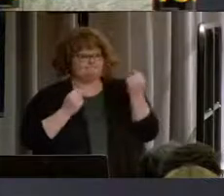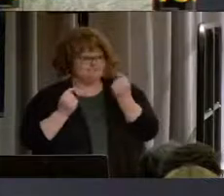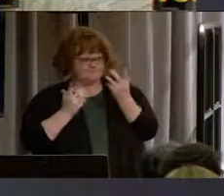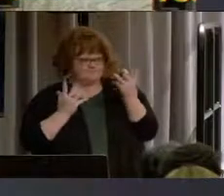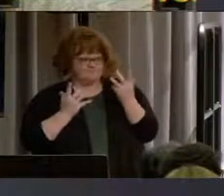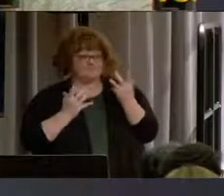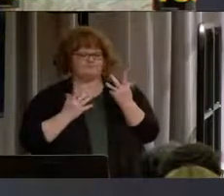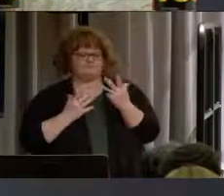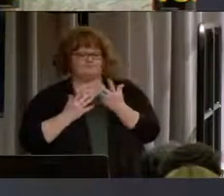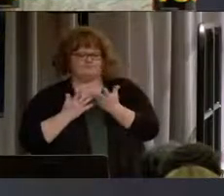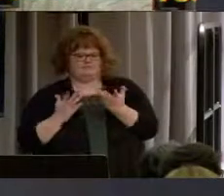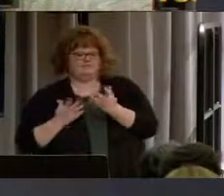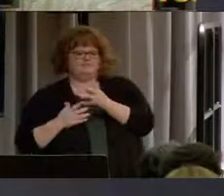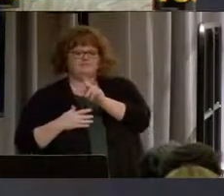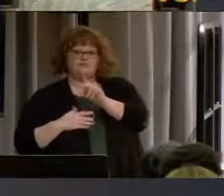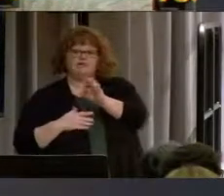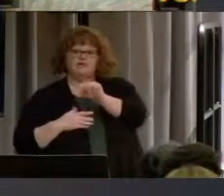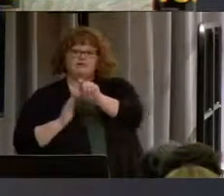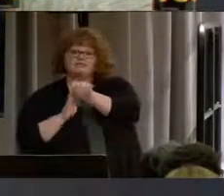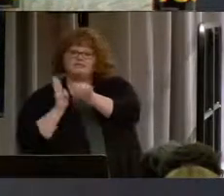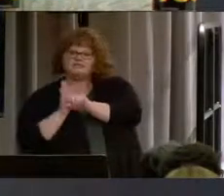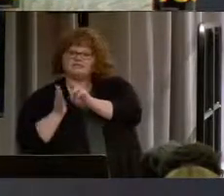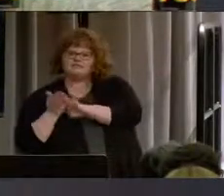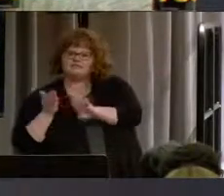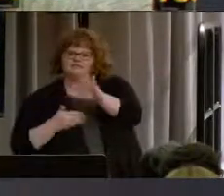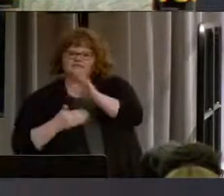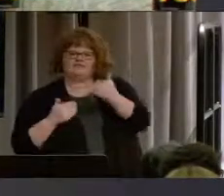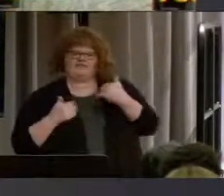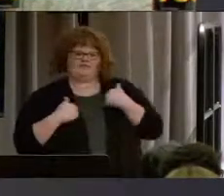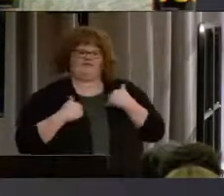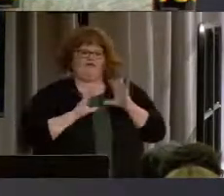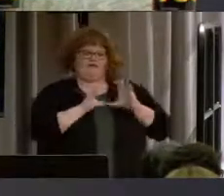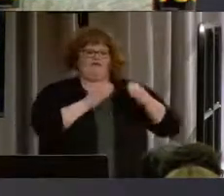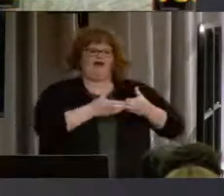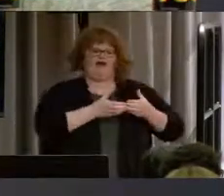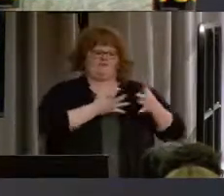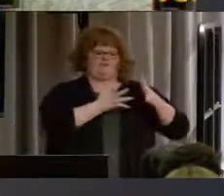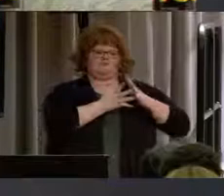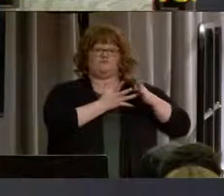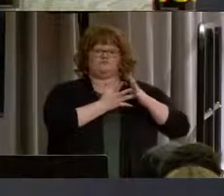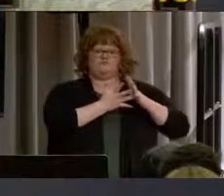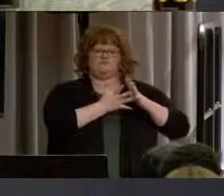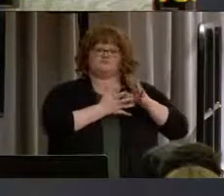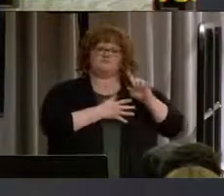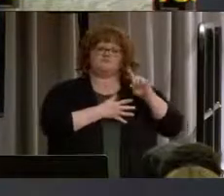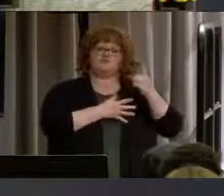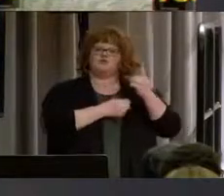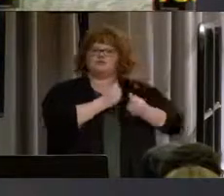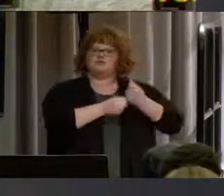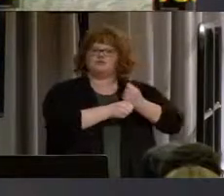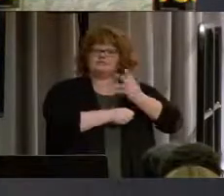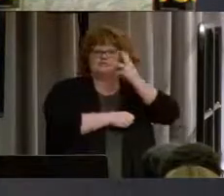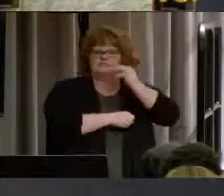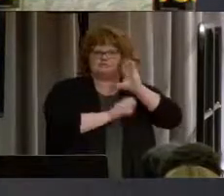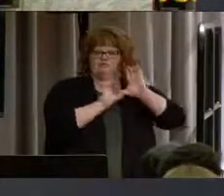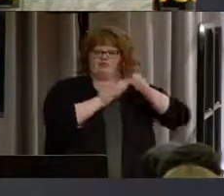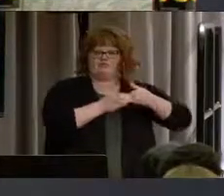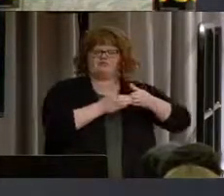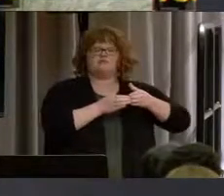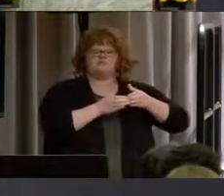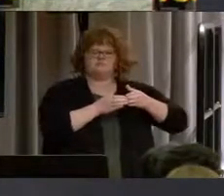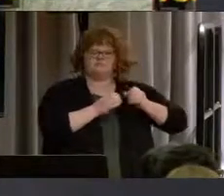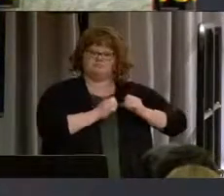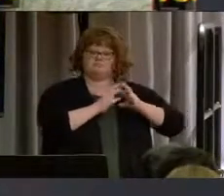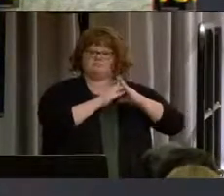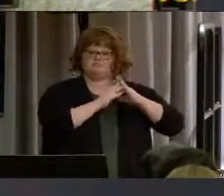Kent State is we have a first year experience class, just like here at VCU. And what we have done is